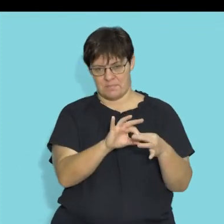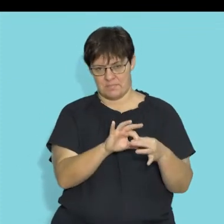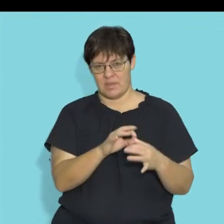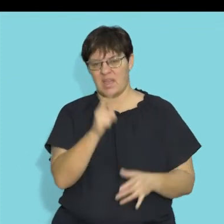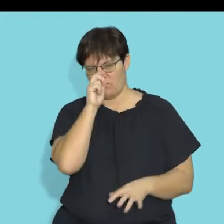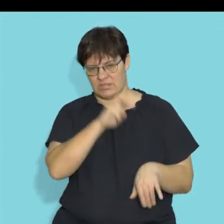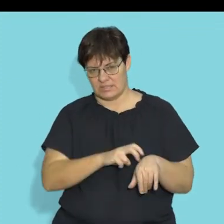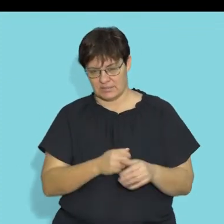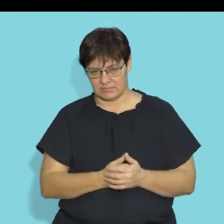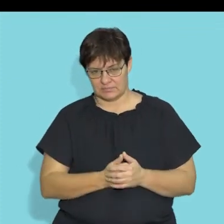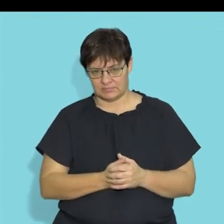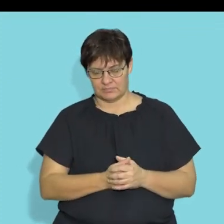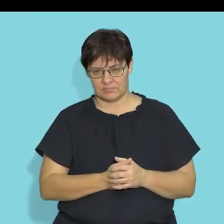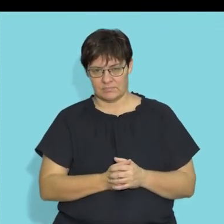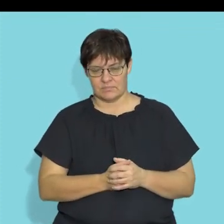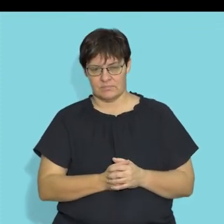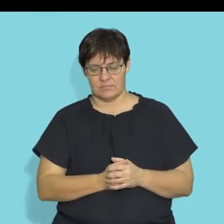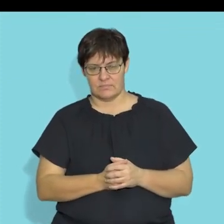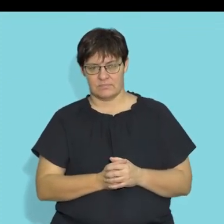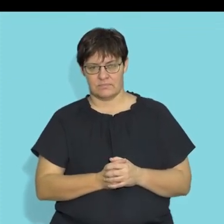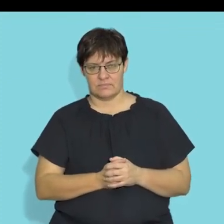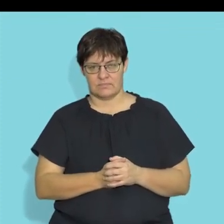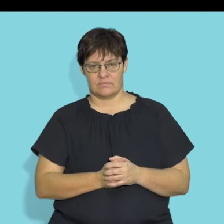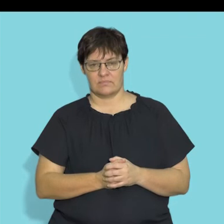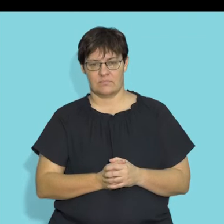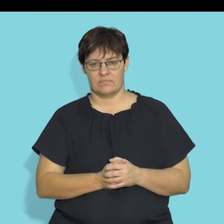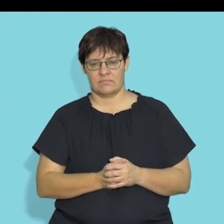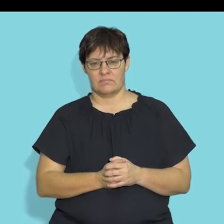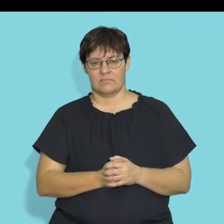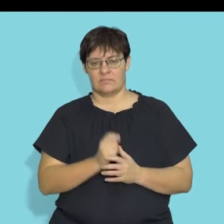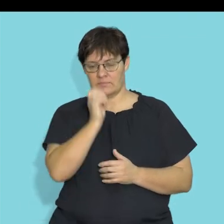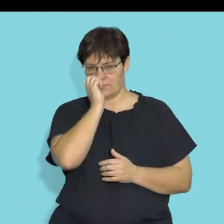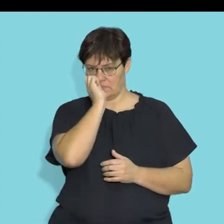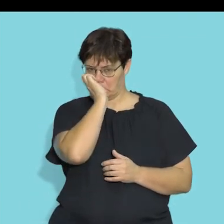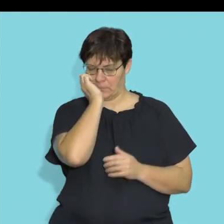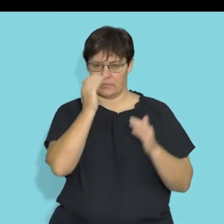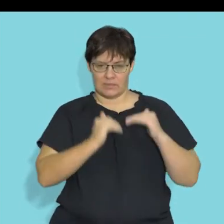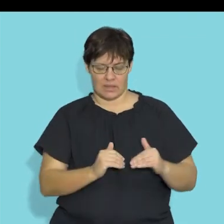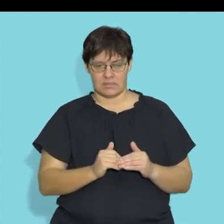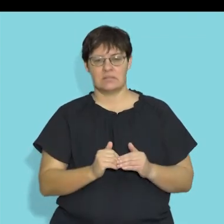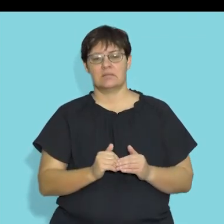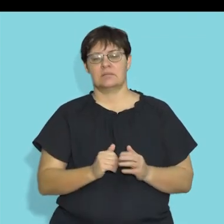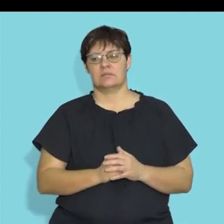necessary. Okay, so there we're done with the telephone. Let's look at the next one.